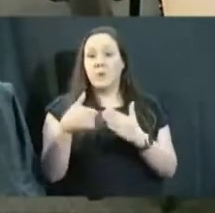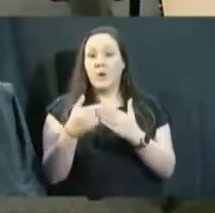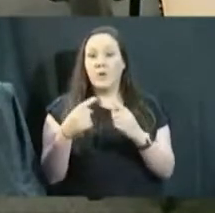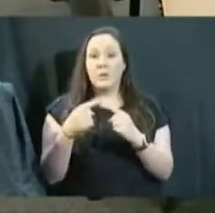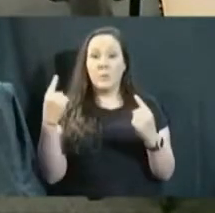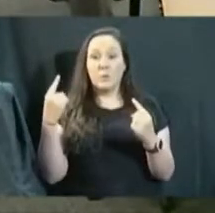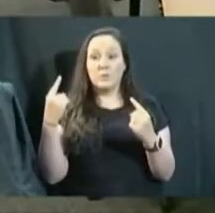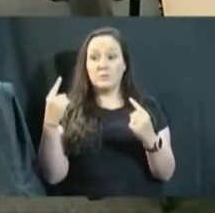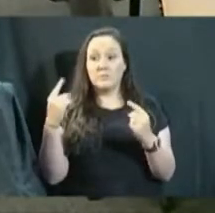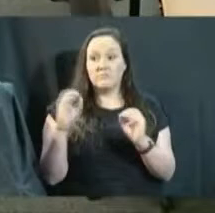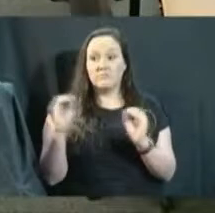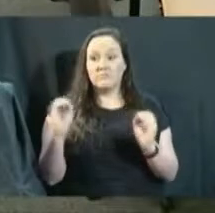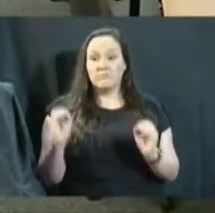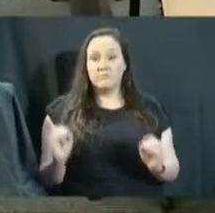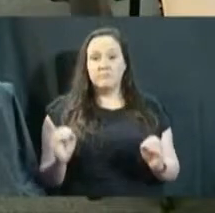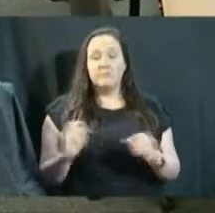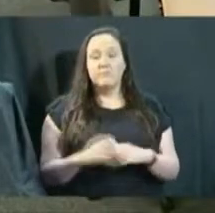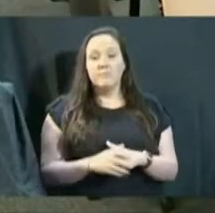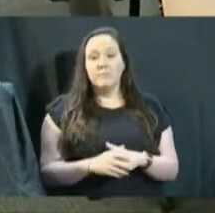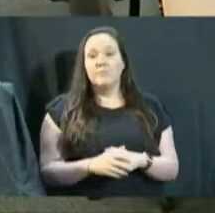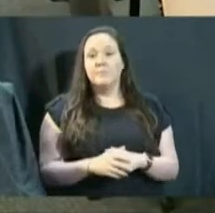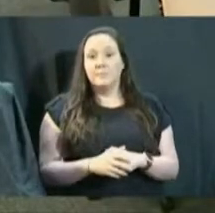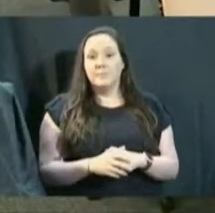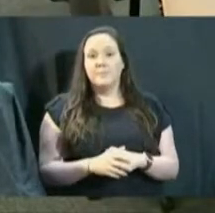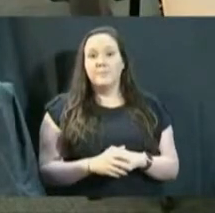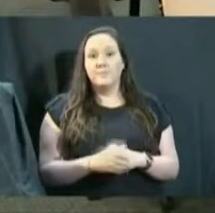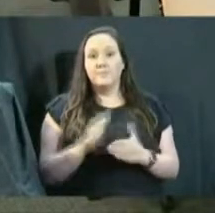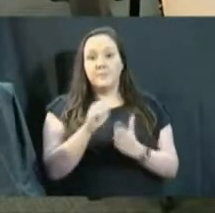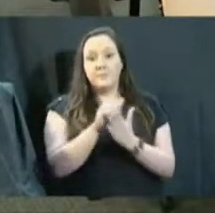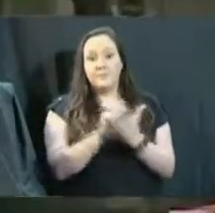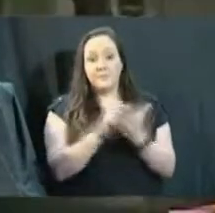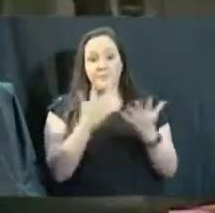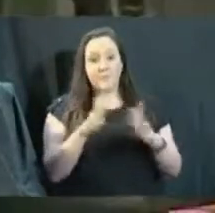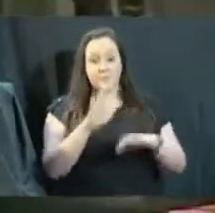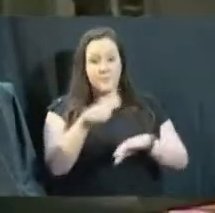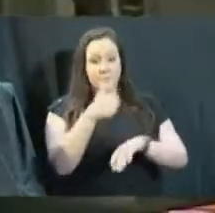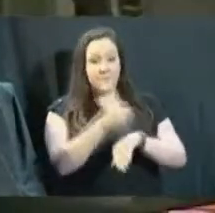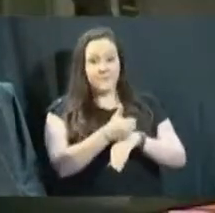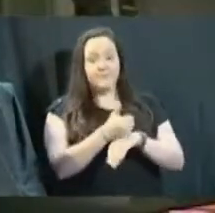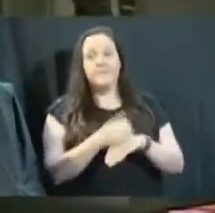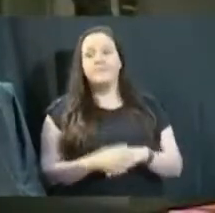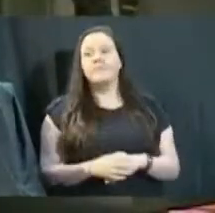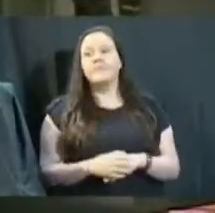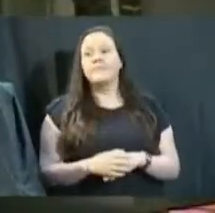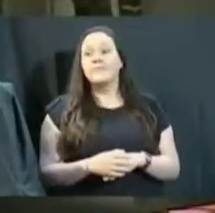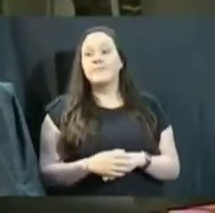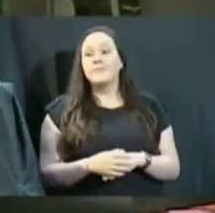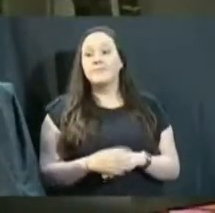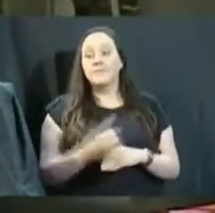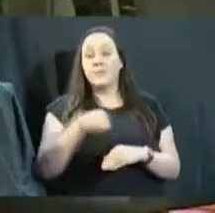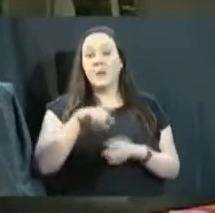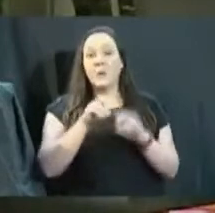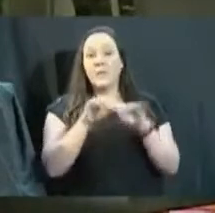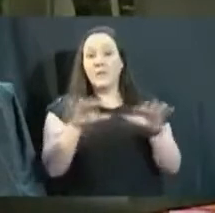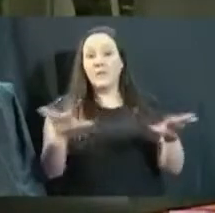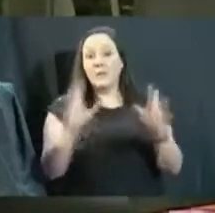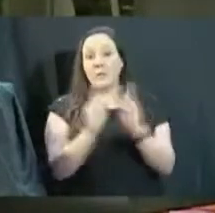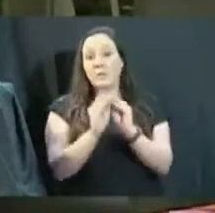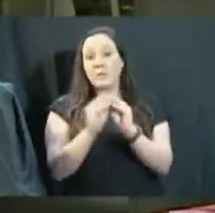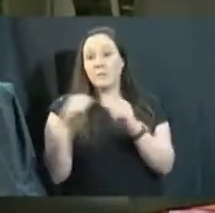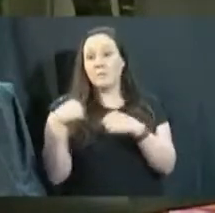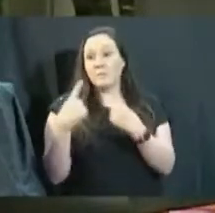opposed? All right, the agenda is set. You had distributed the minutes from